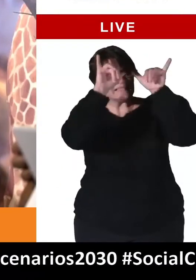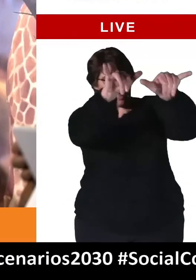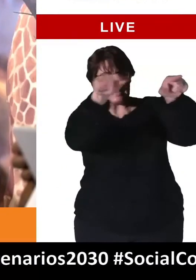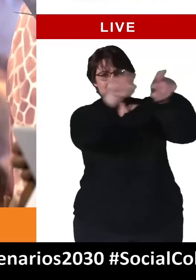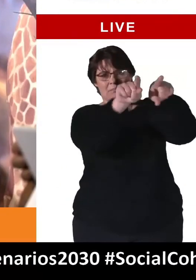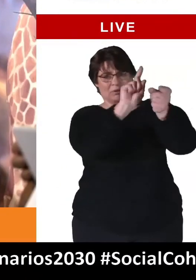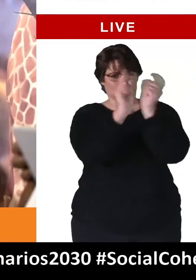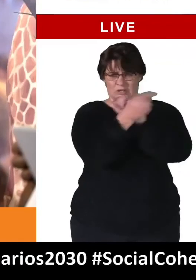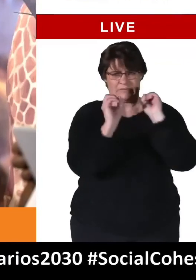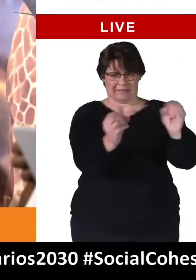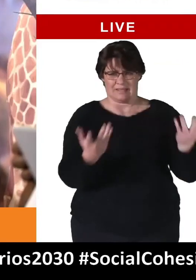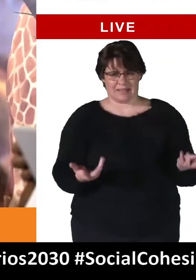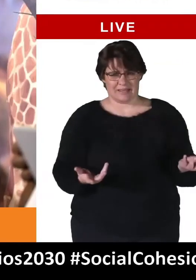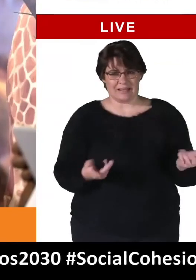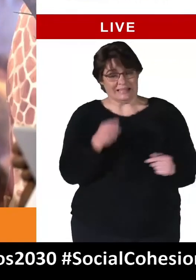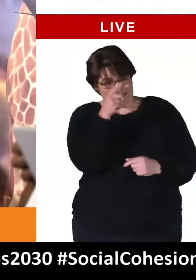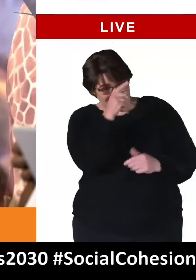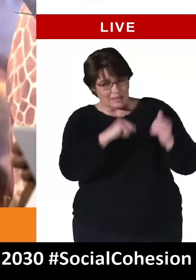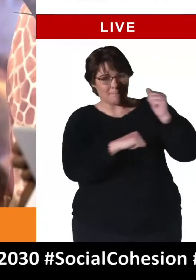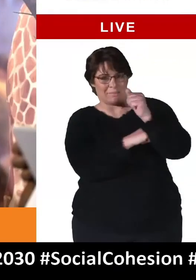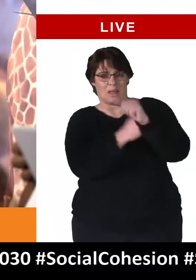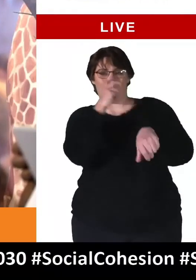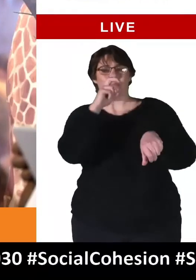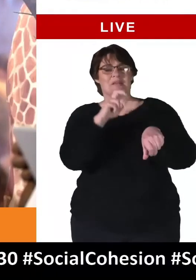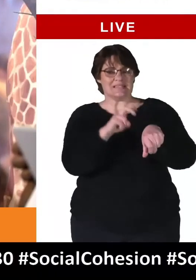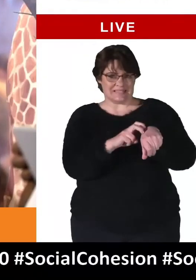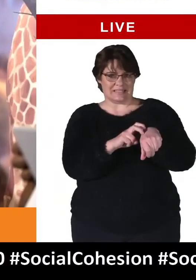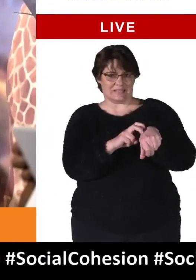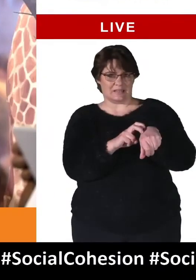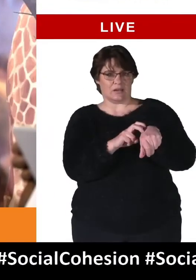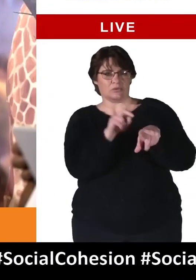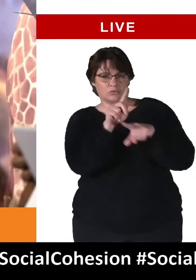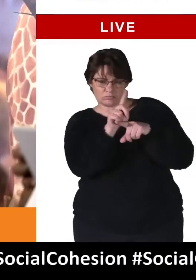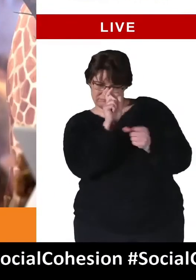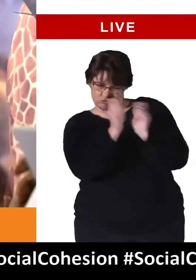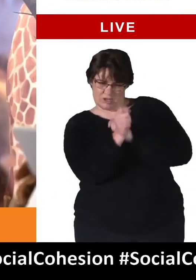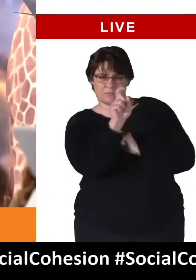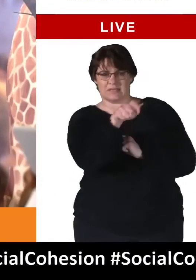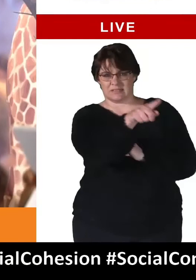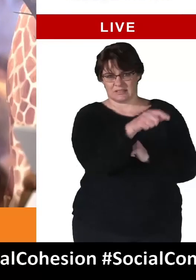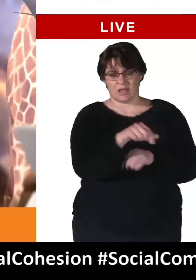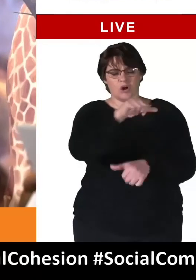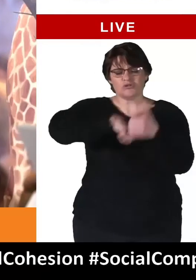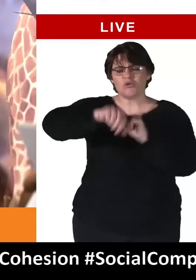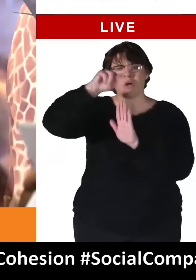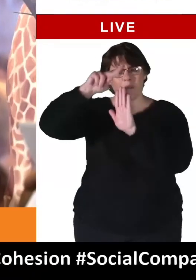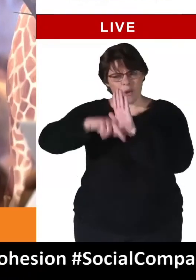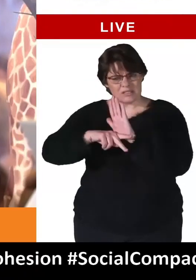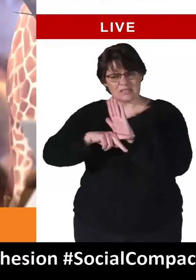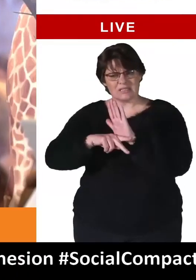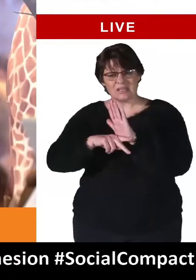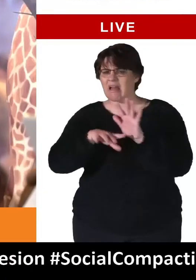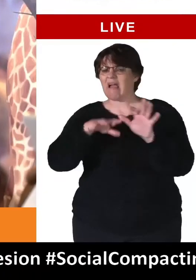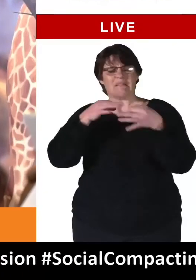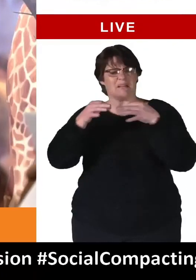It hasn't changed. And that's the pillar that we need and seek to say should change. The social policy is very